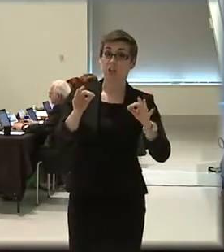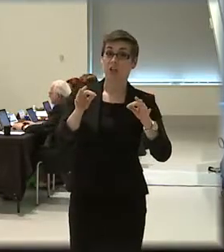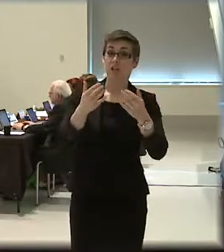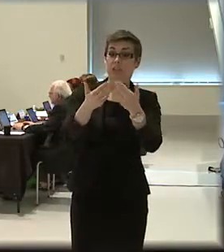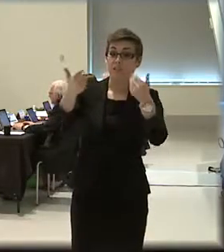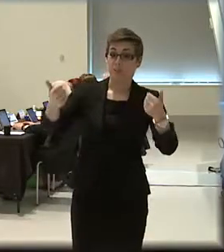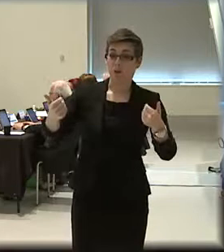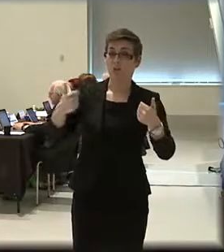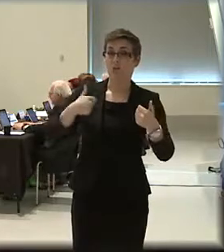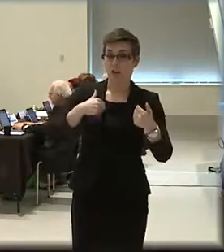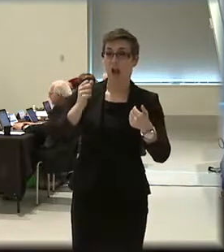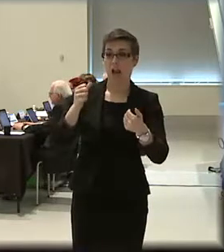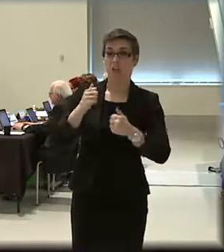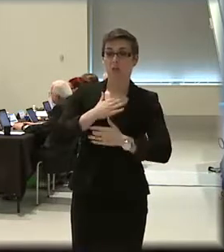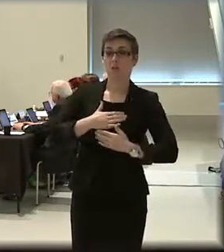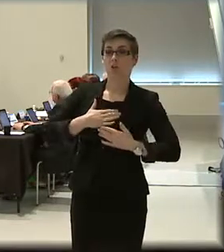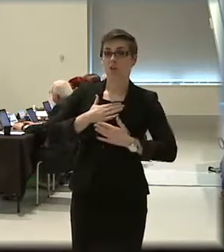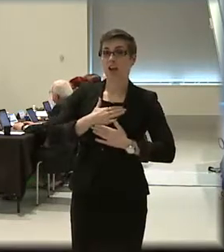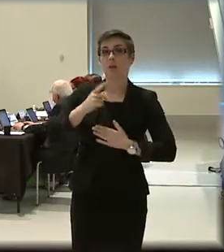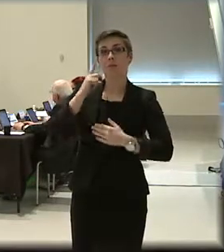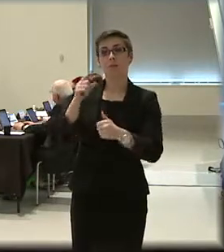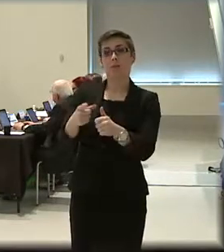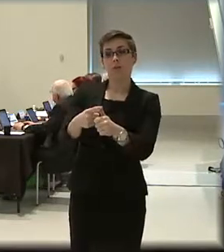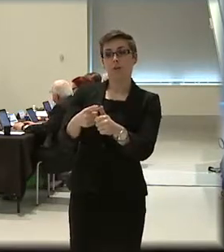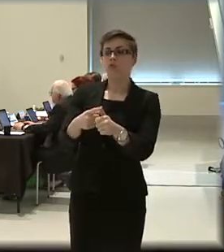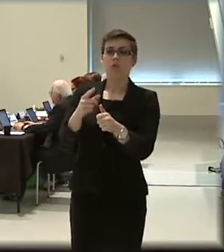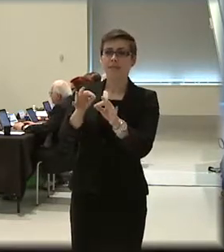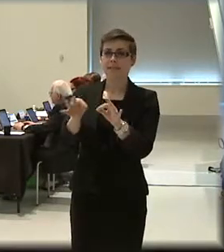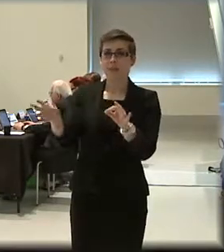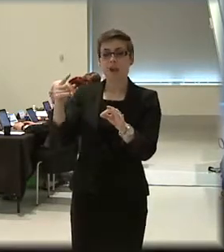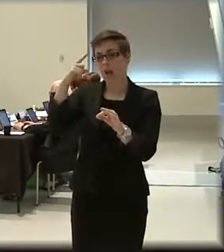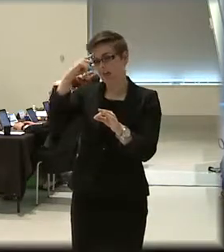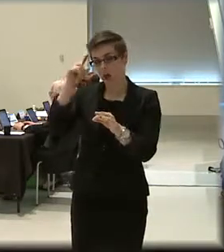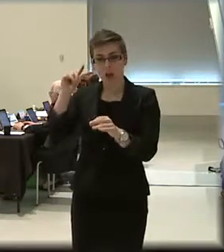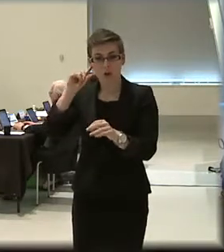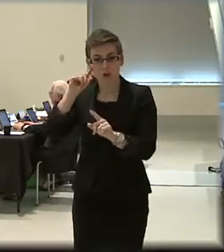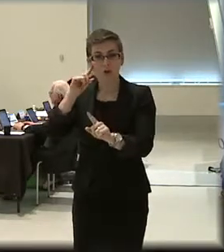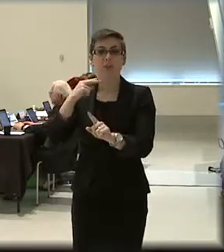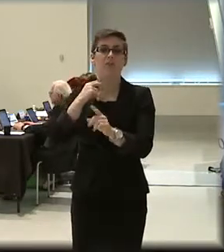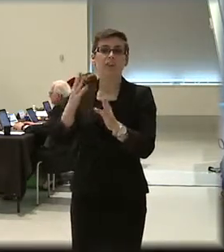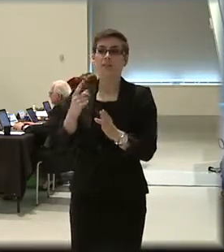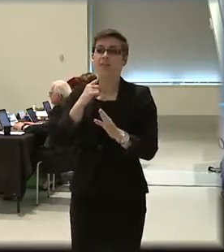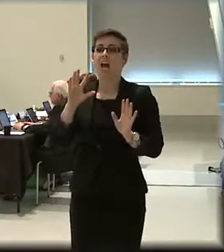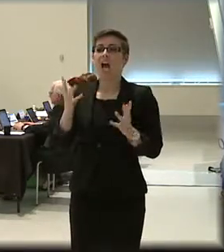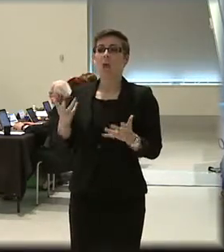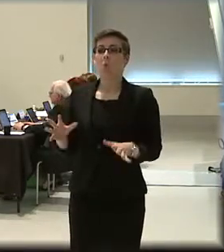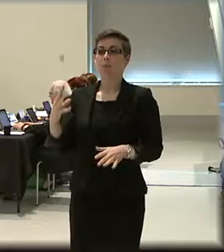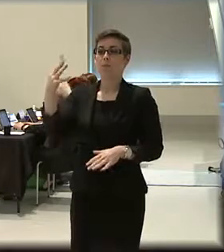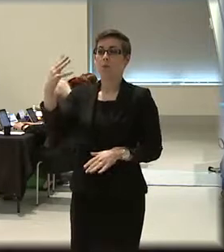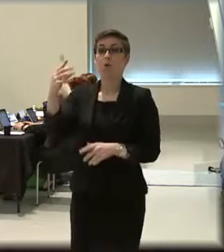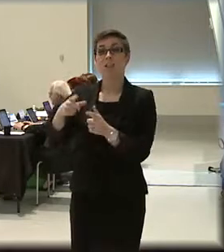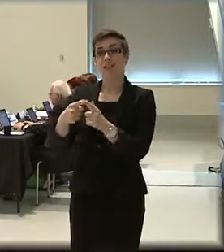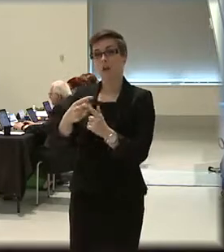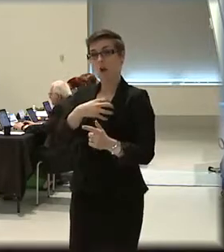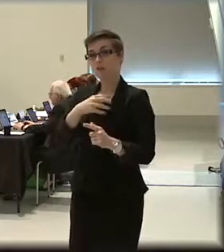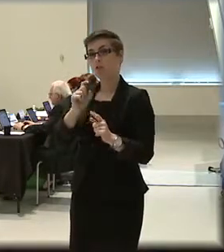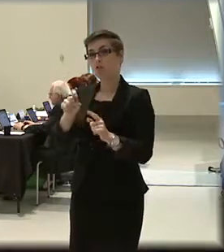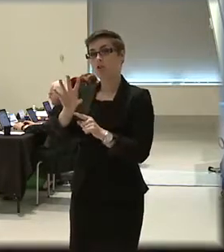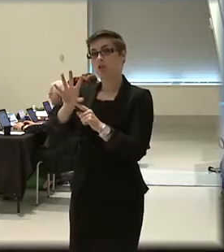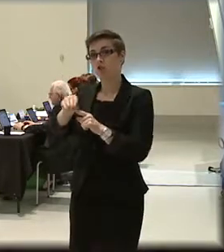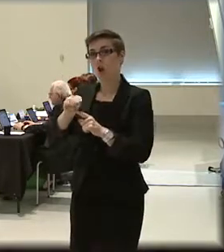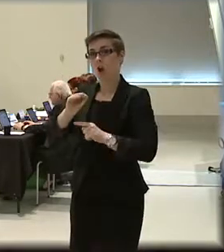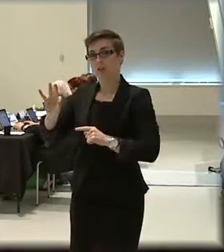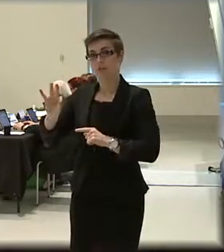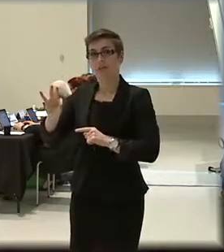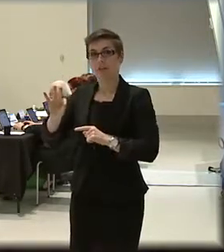appreciate, because in the initial statement, I thought you said if a victim says, I don't want to be recorded, the officer should shut that off. But there may be